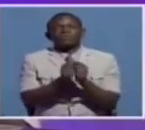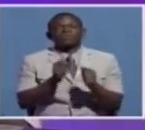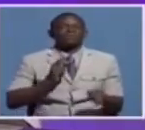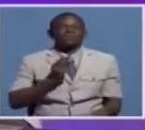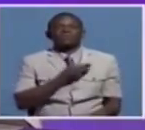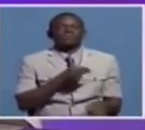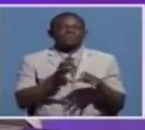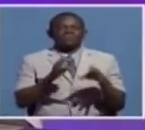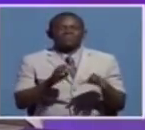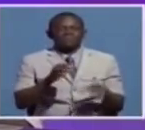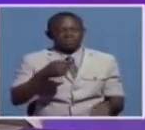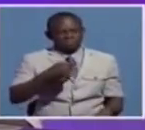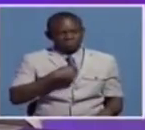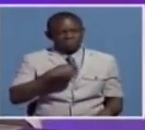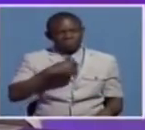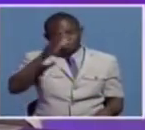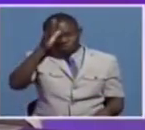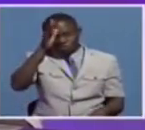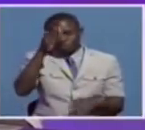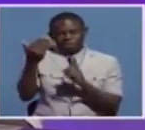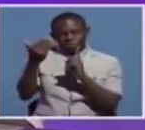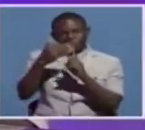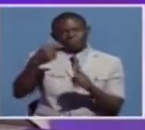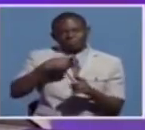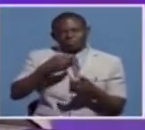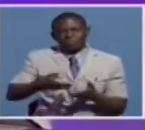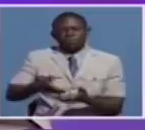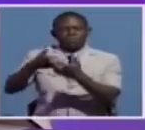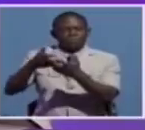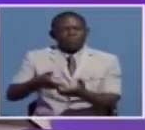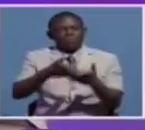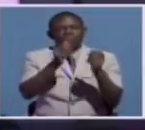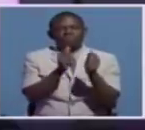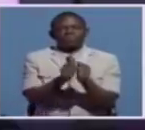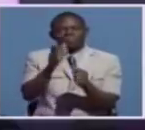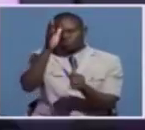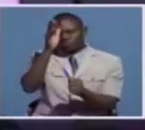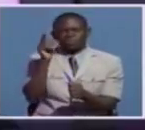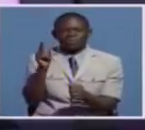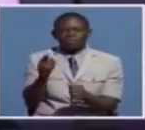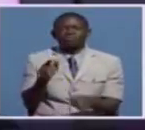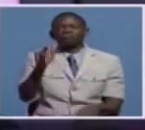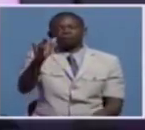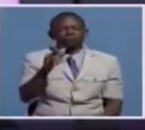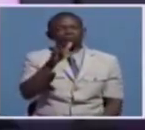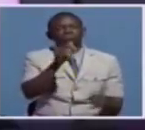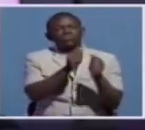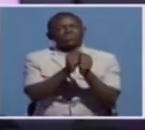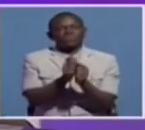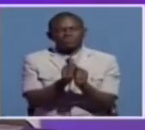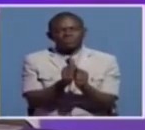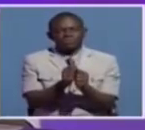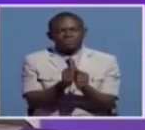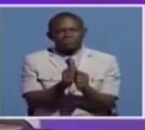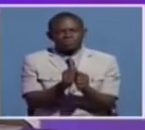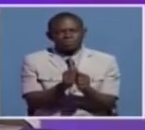I went on a lot of trips with him. So but still never got to interact with him? because his meetings took time away from No, we got to know him.